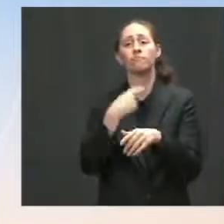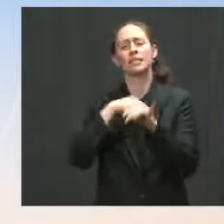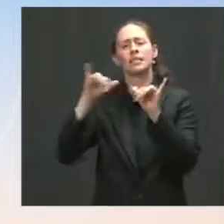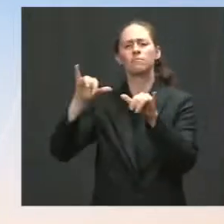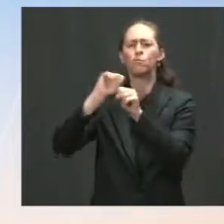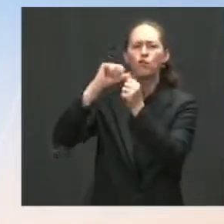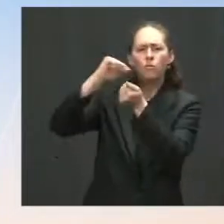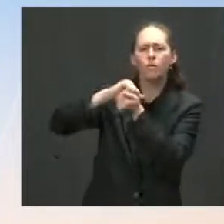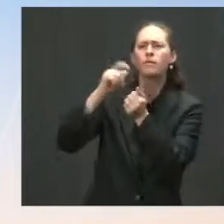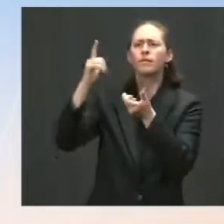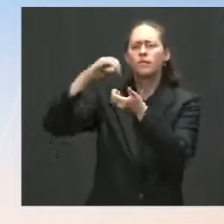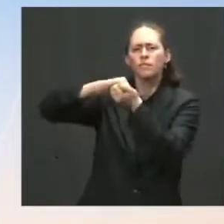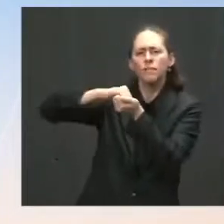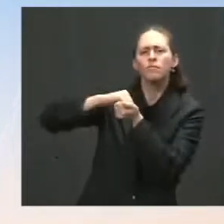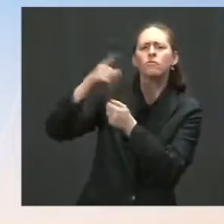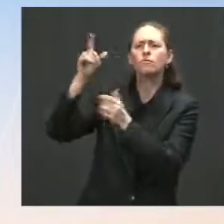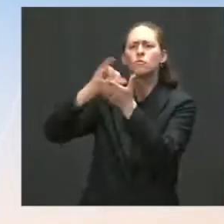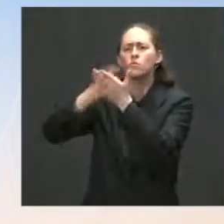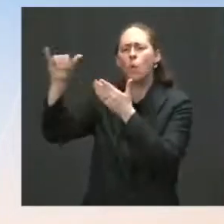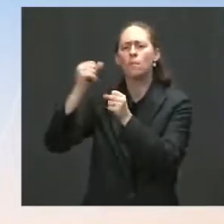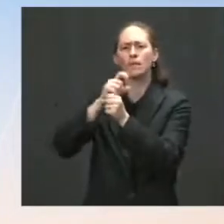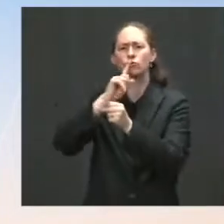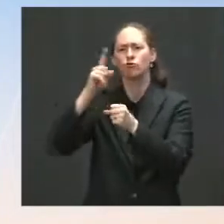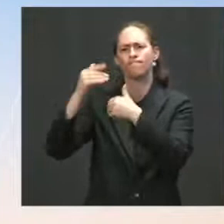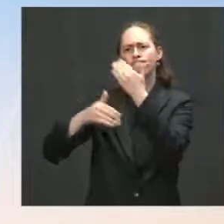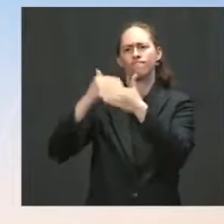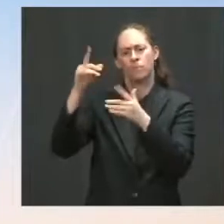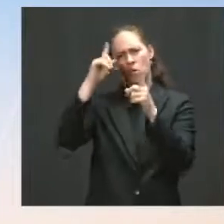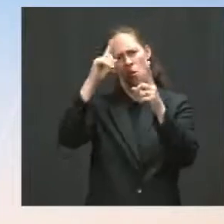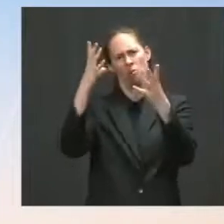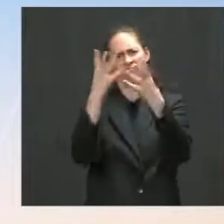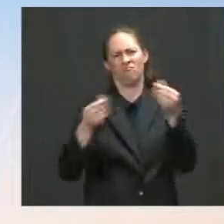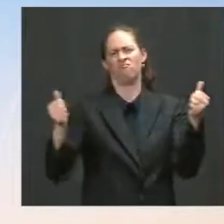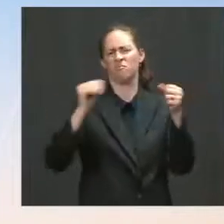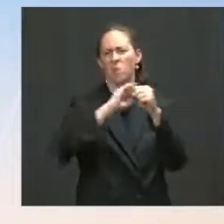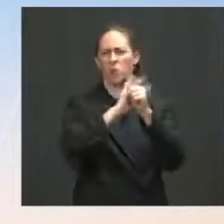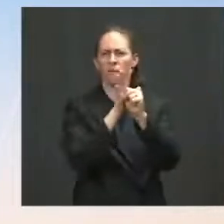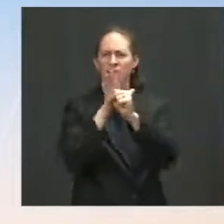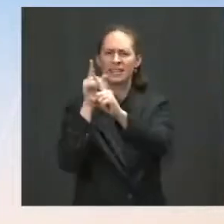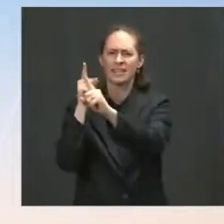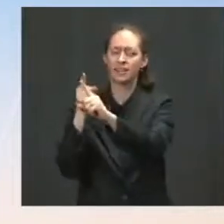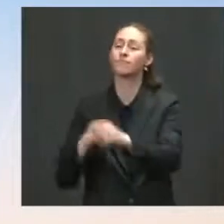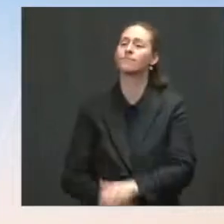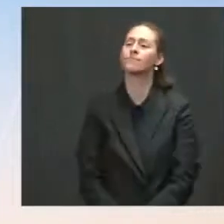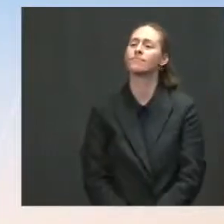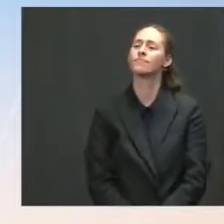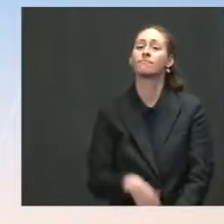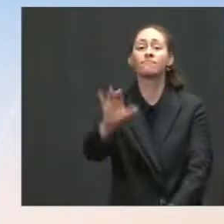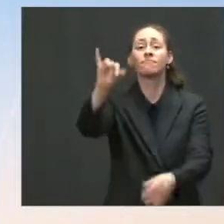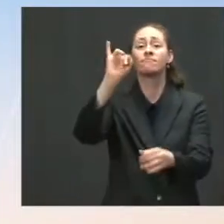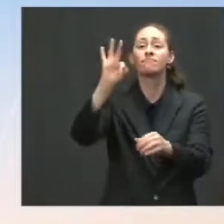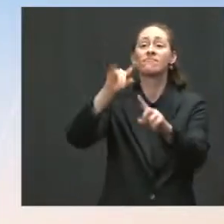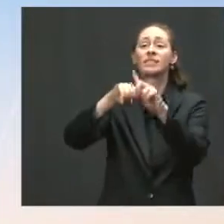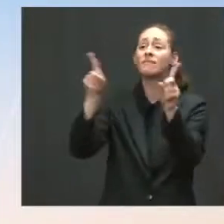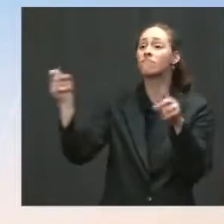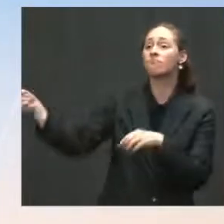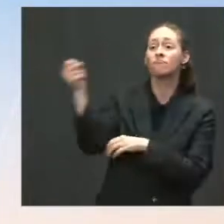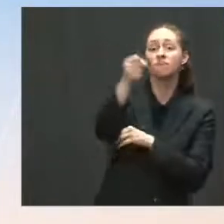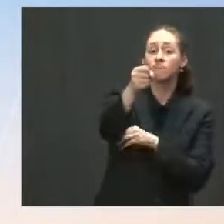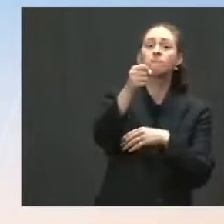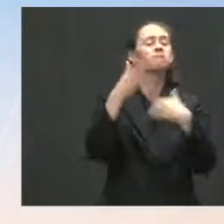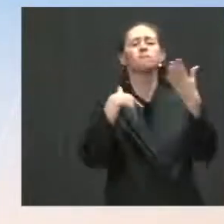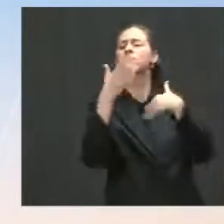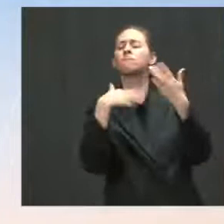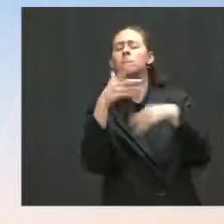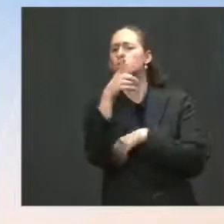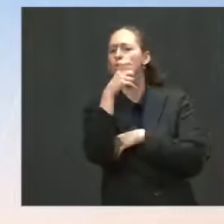COVID. That will continue, and obviously if leadership changes in the state, we will work with a different leader. Thank you, Judge. Go ahead.